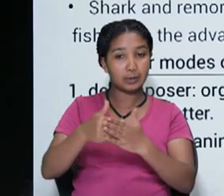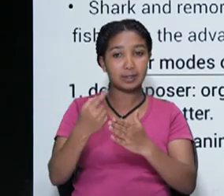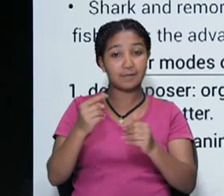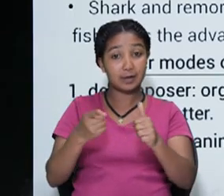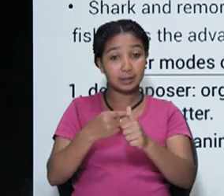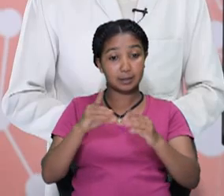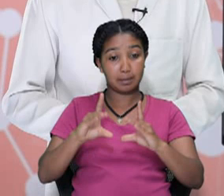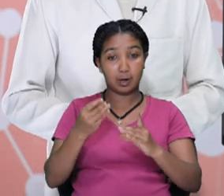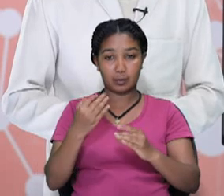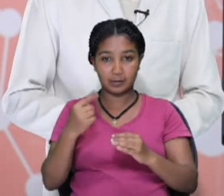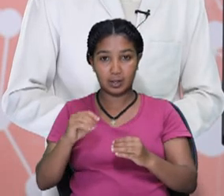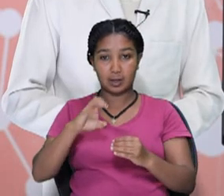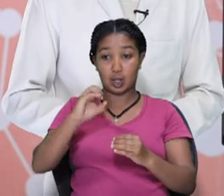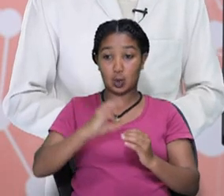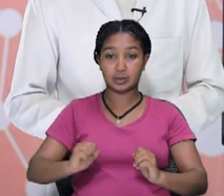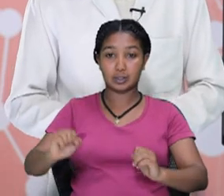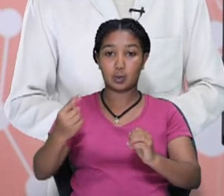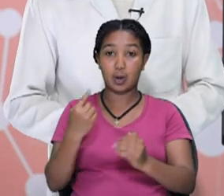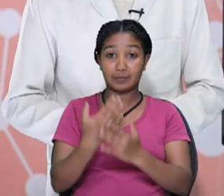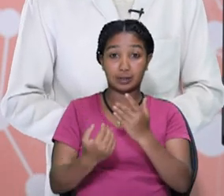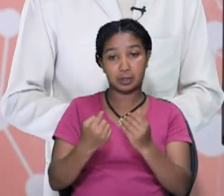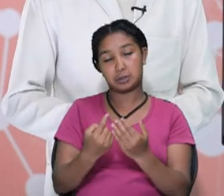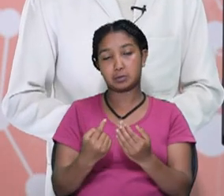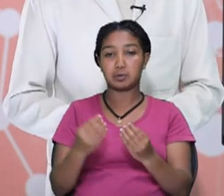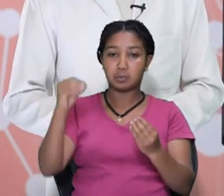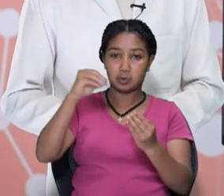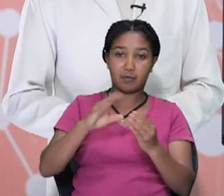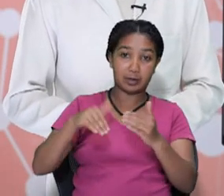the first part of ecosystem we have discussed so far.